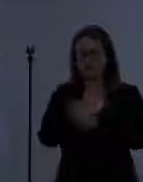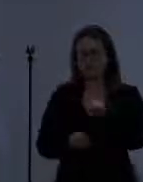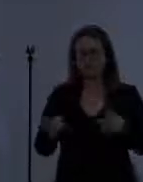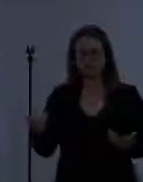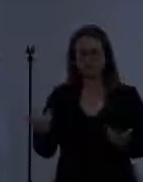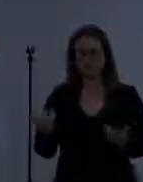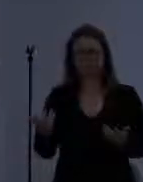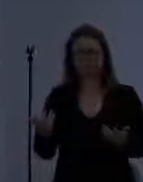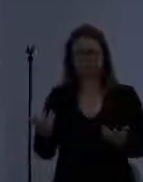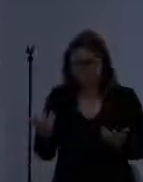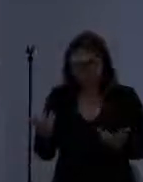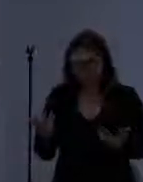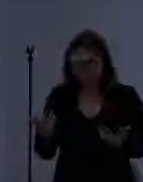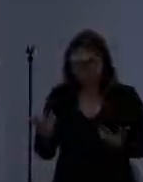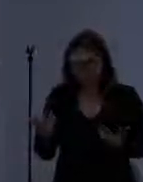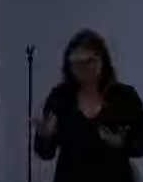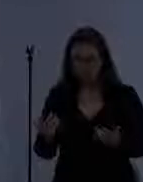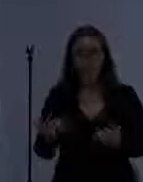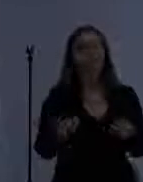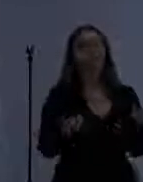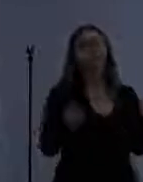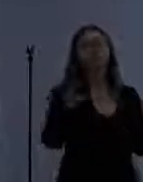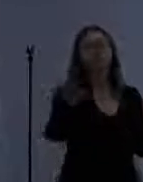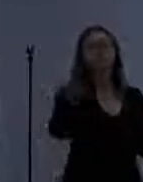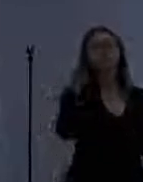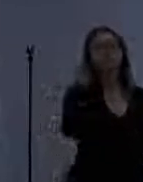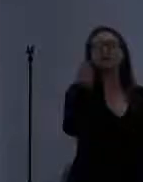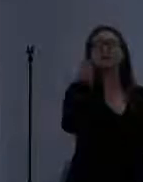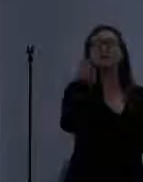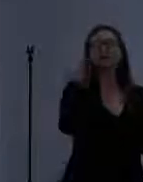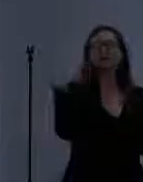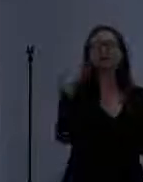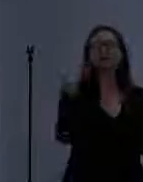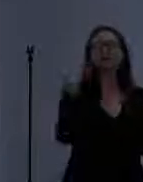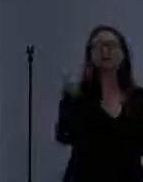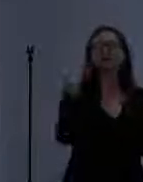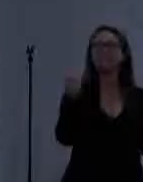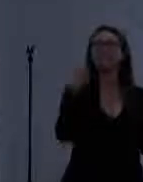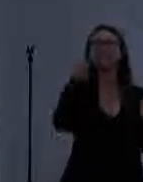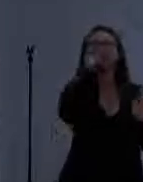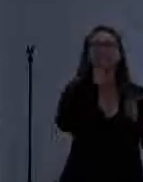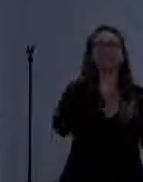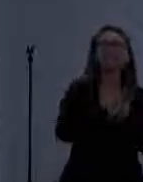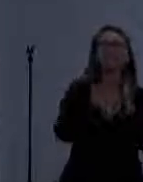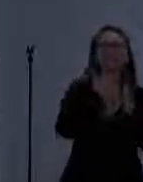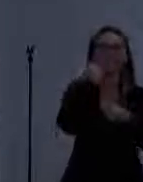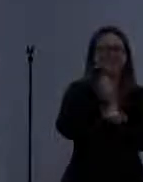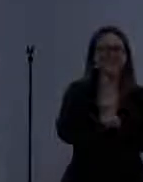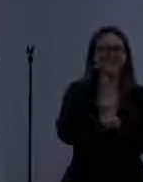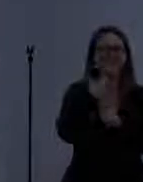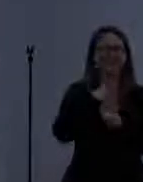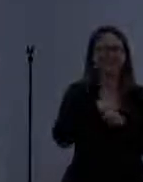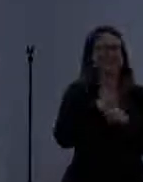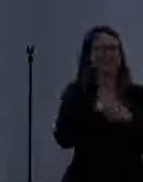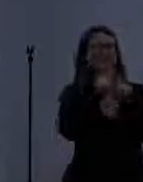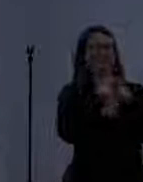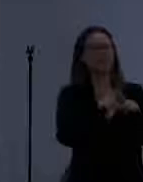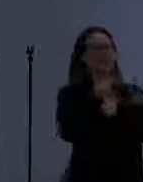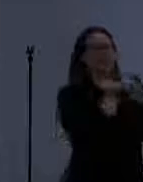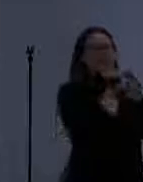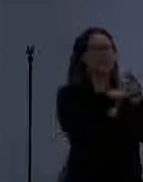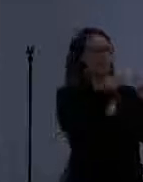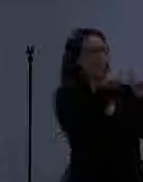Yeah, so there's some of these, it's good to try and think about what a practical example might look like, because it's hard to tell just from the words.